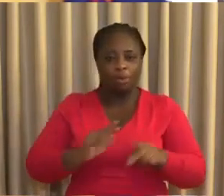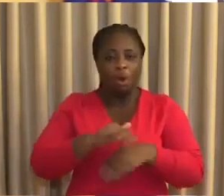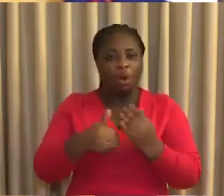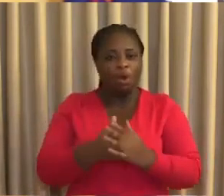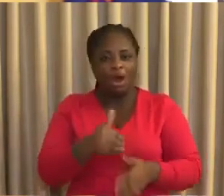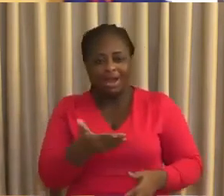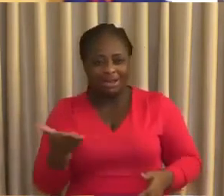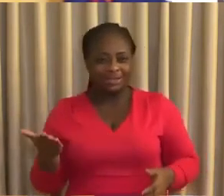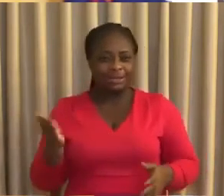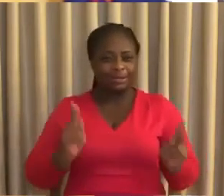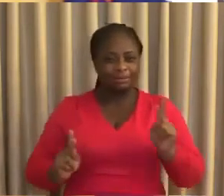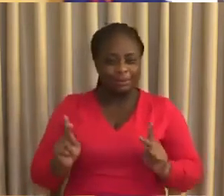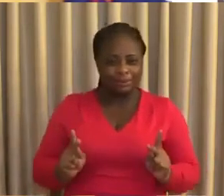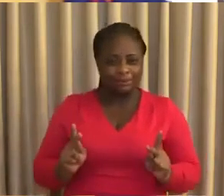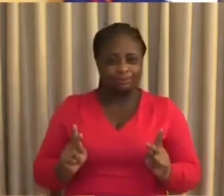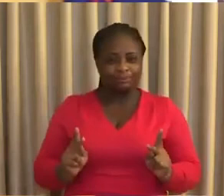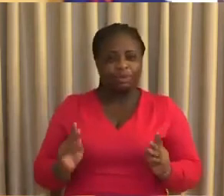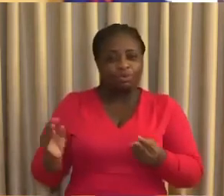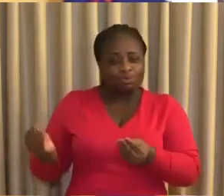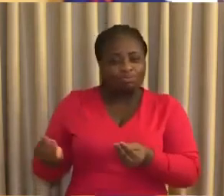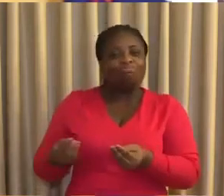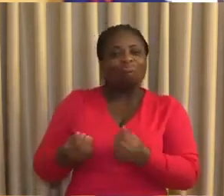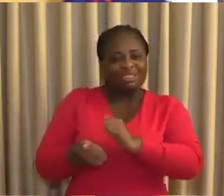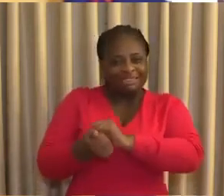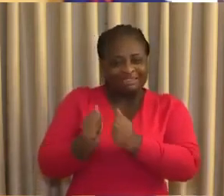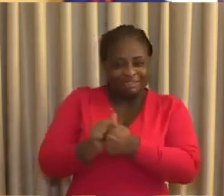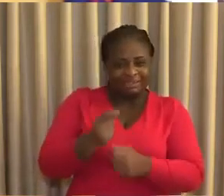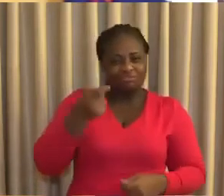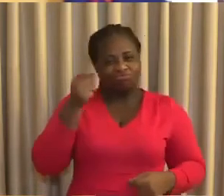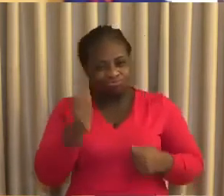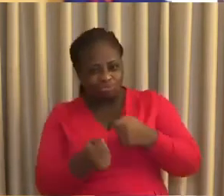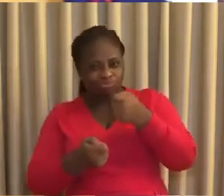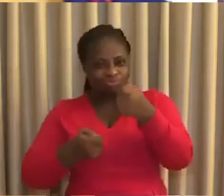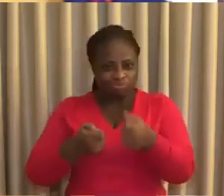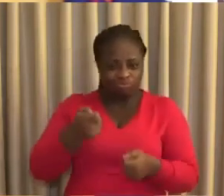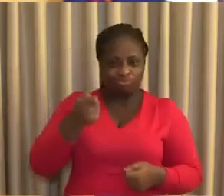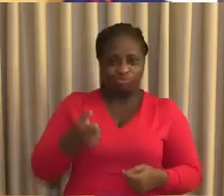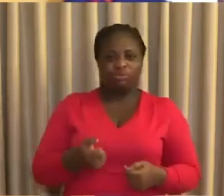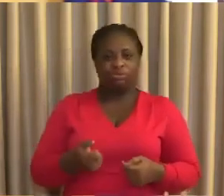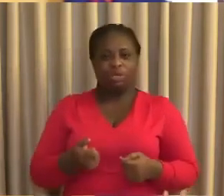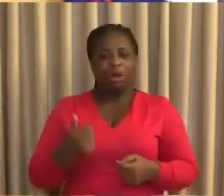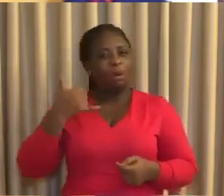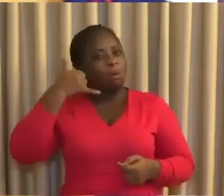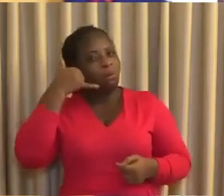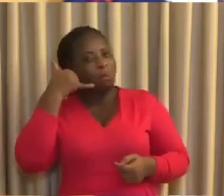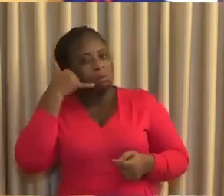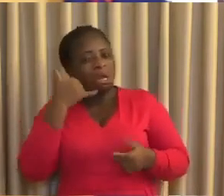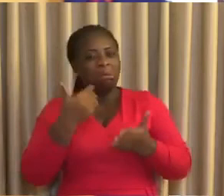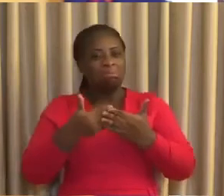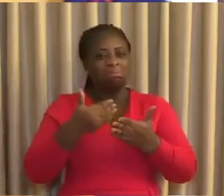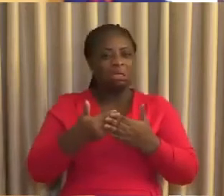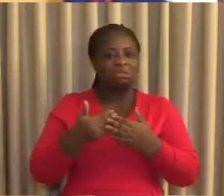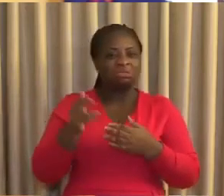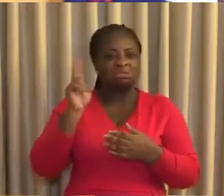will be reviewed on a case-by-case basis. Mobile money users can send up to 100